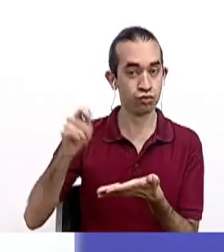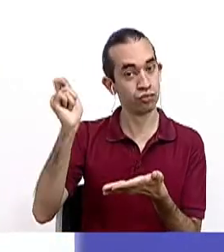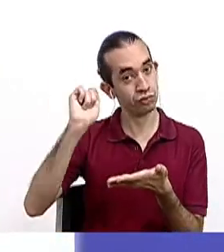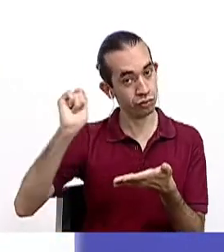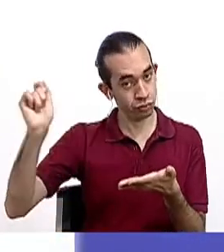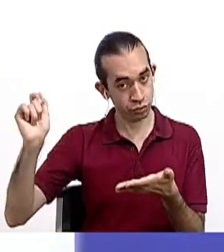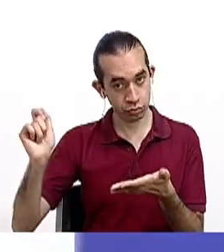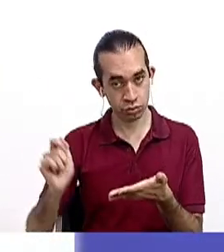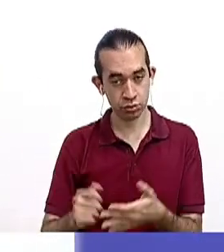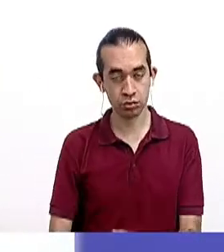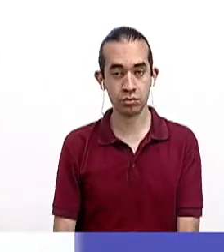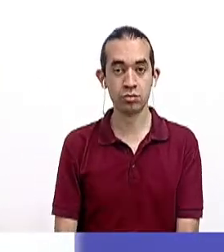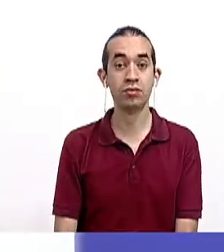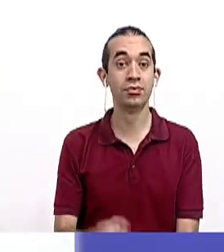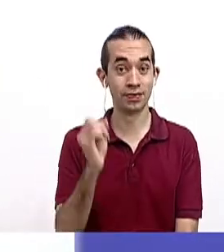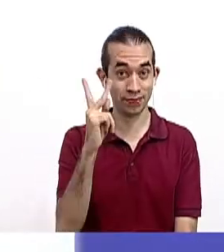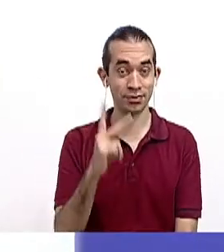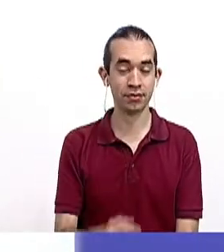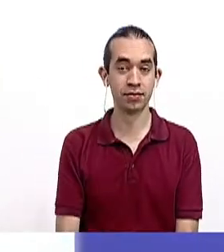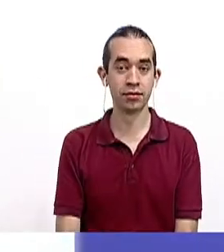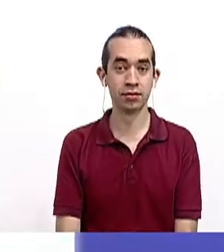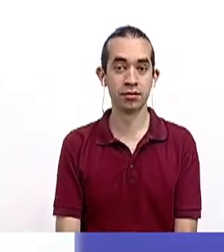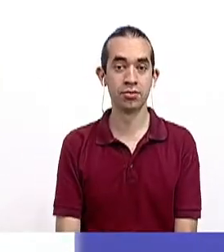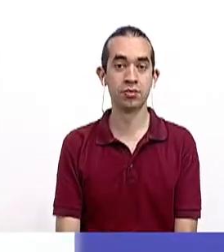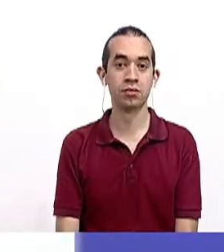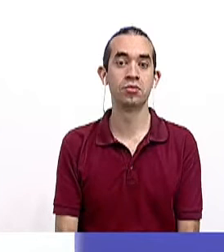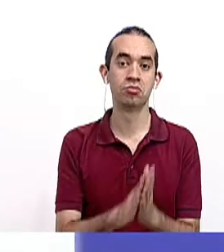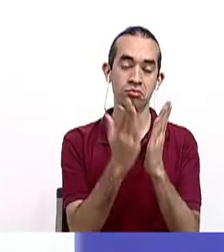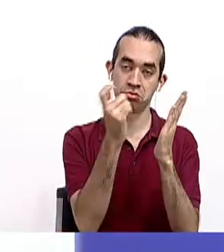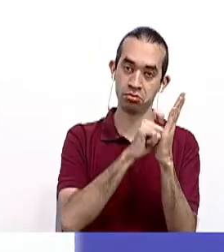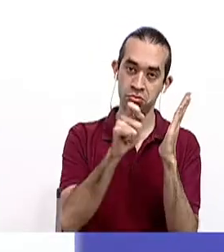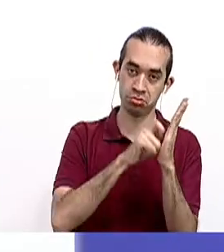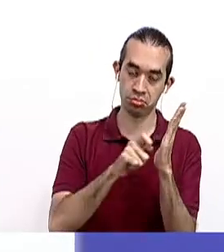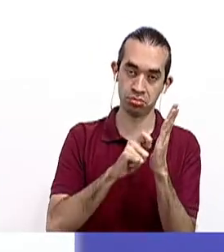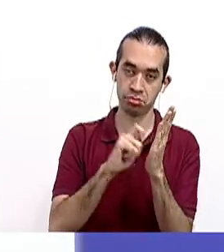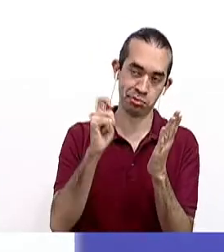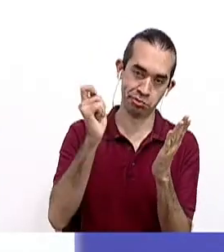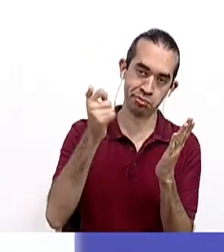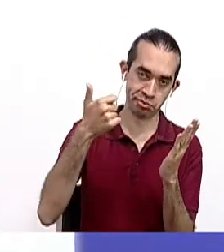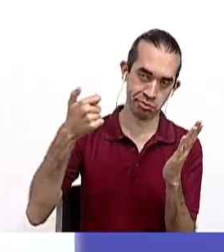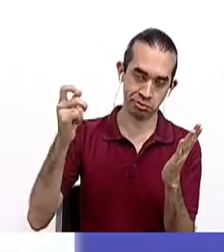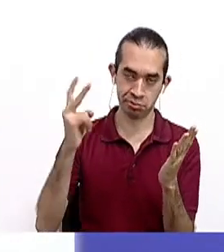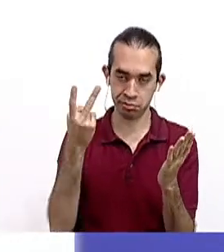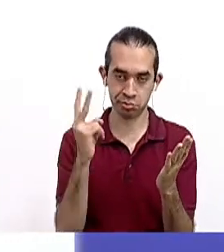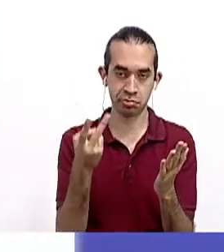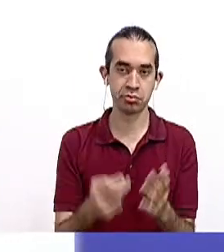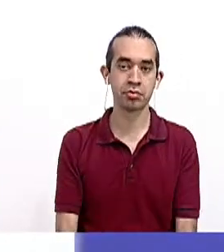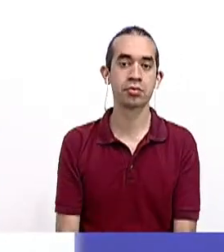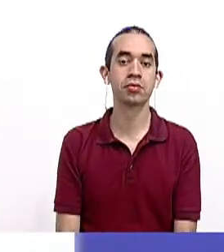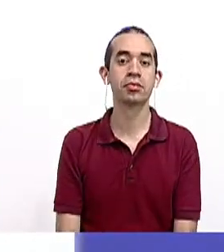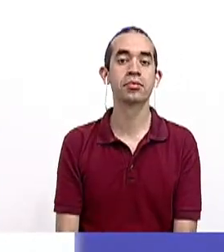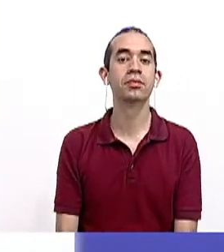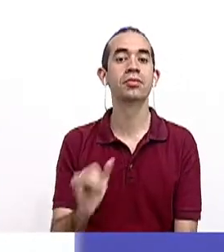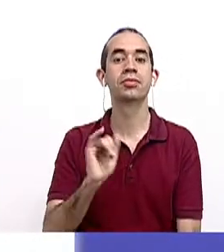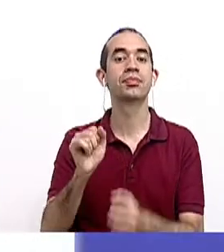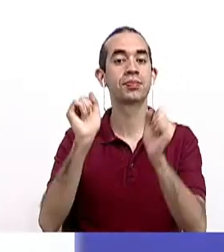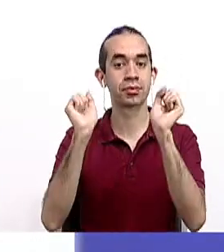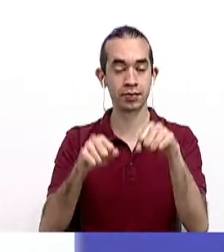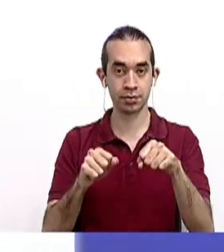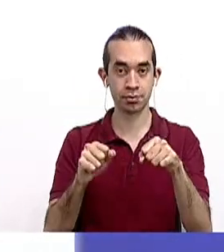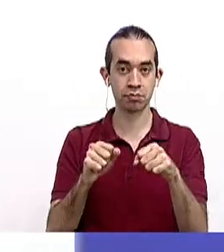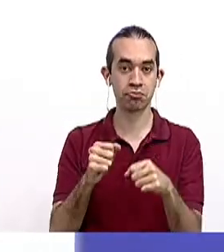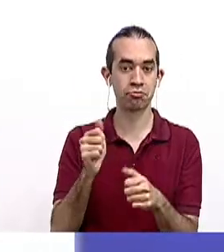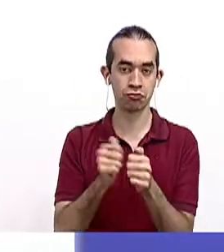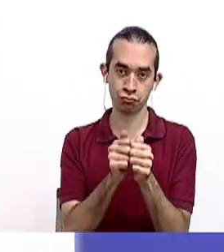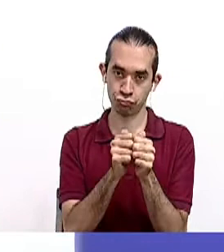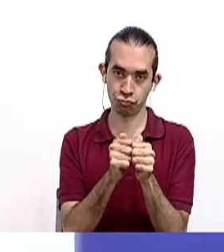write with, okay? So you need your notebook and you need a pen or a pencil. You can also use your mobile